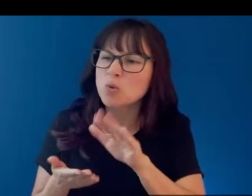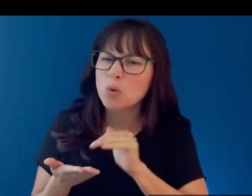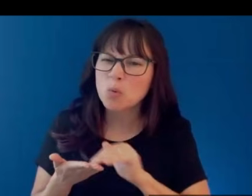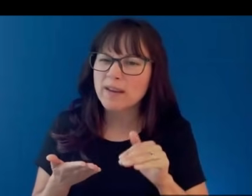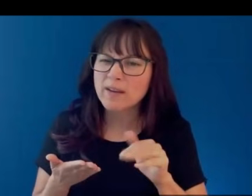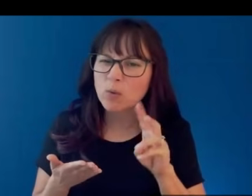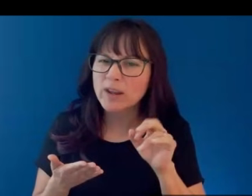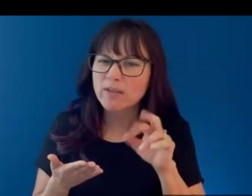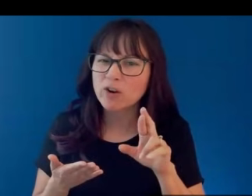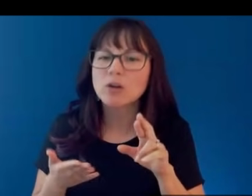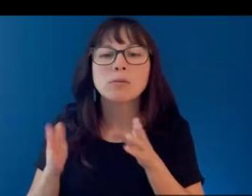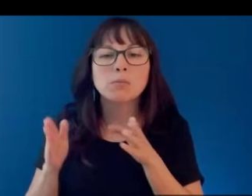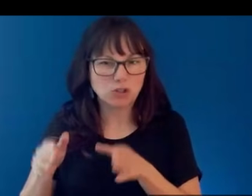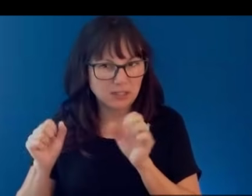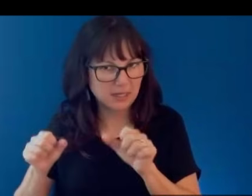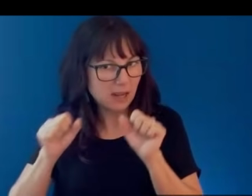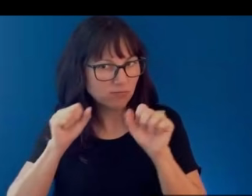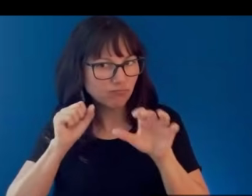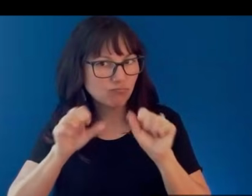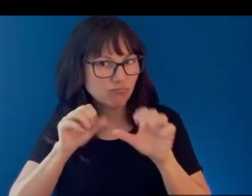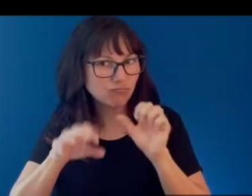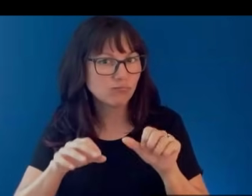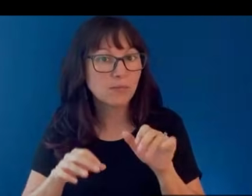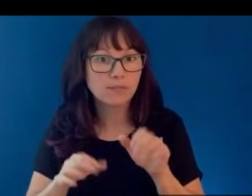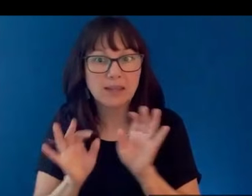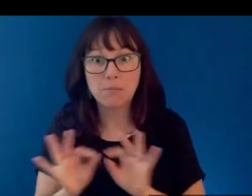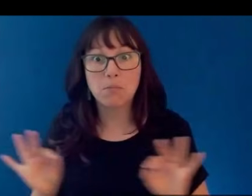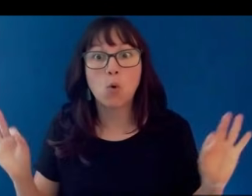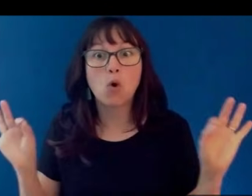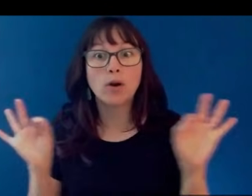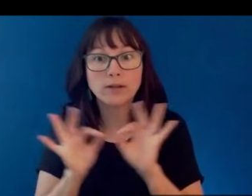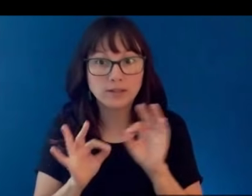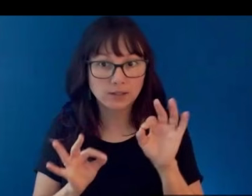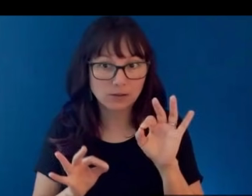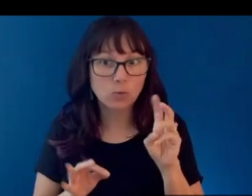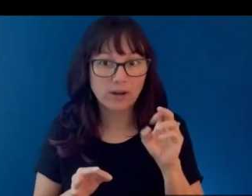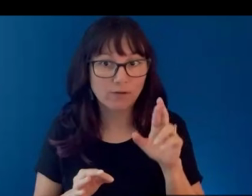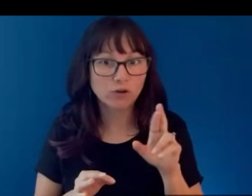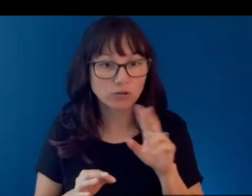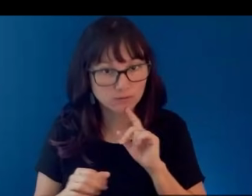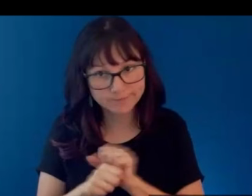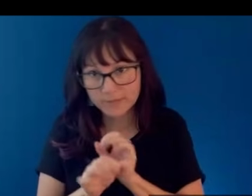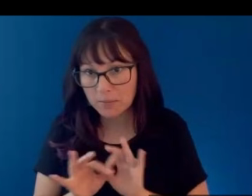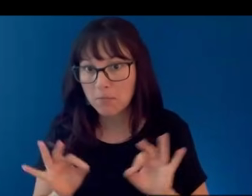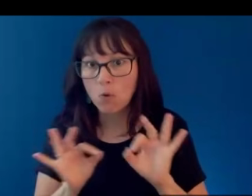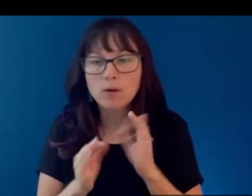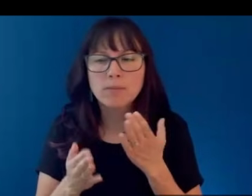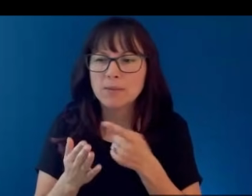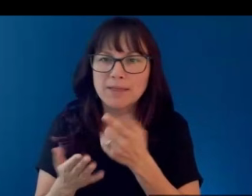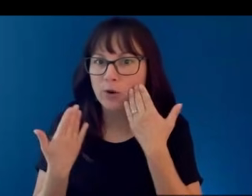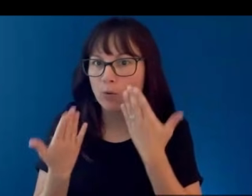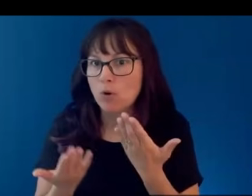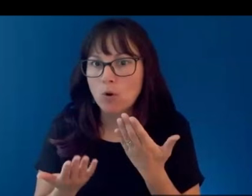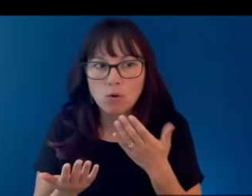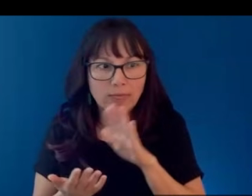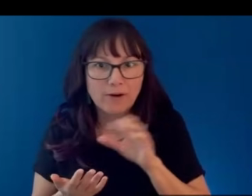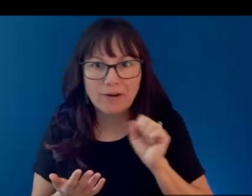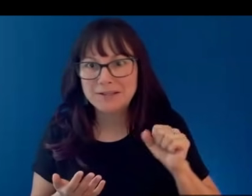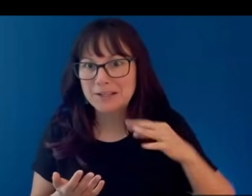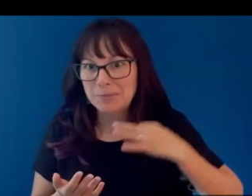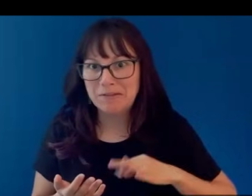on, they will be able to tell you. That's how important these waivers are. They may not know what Social Security benefit they get,